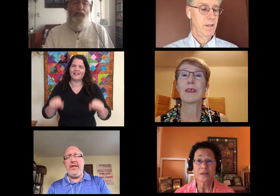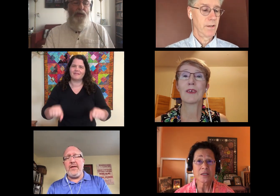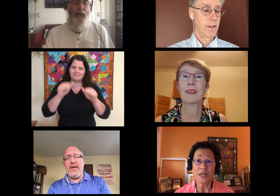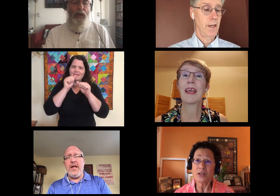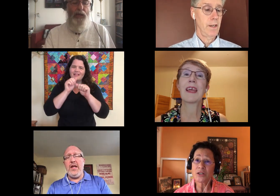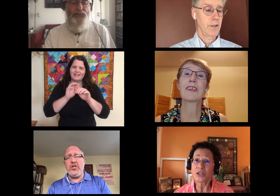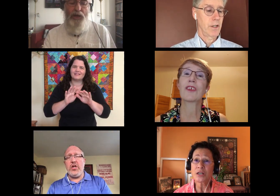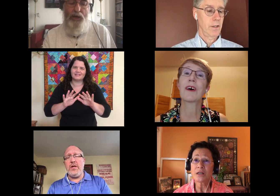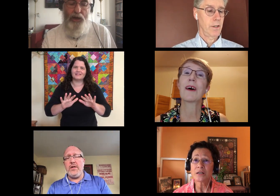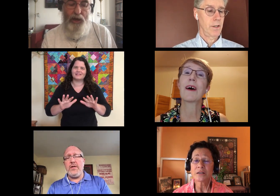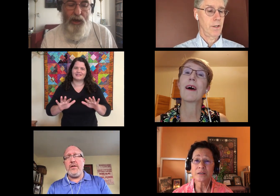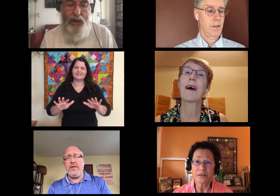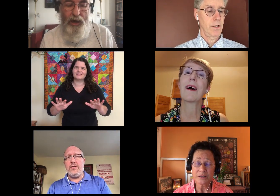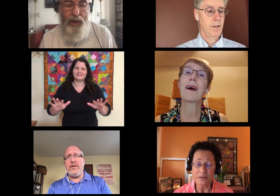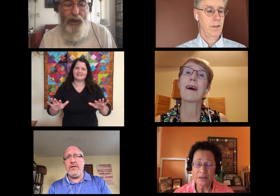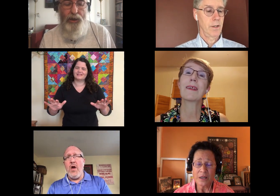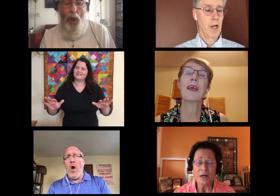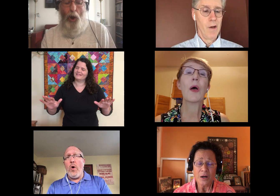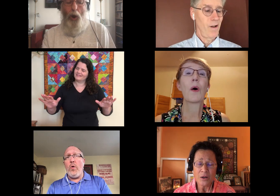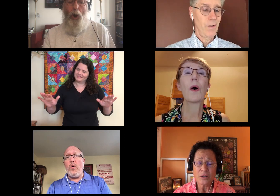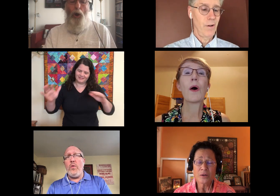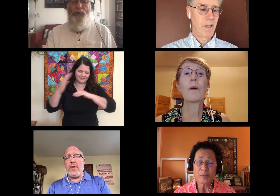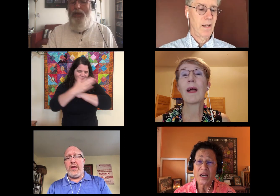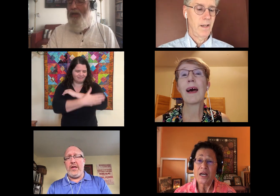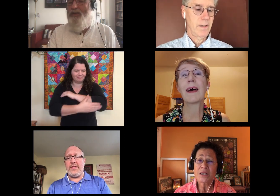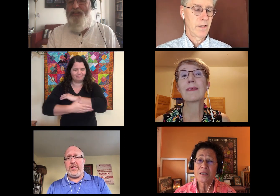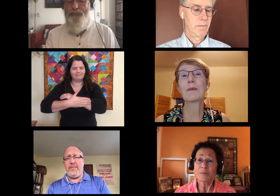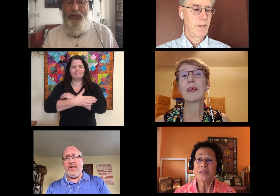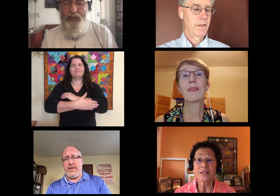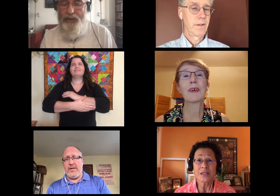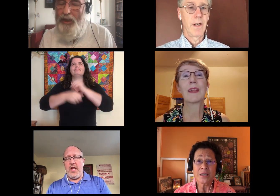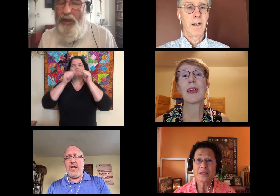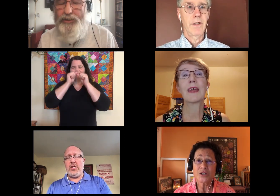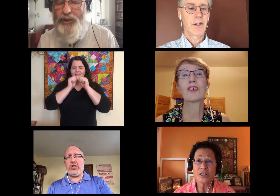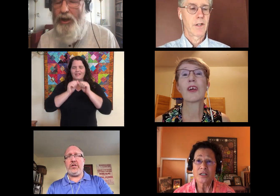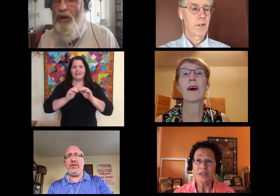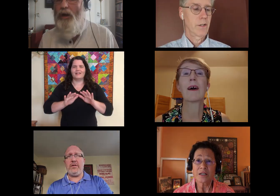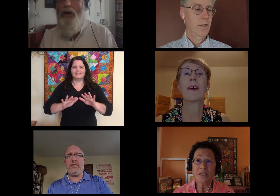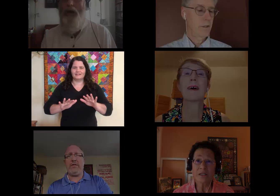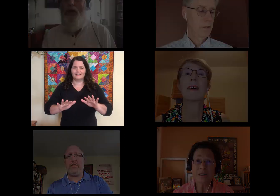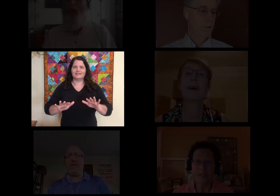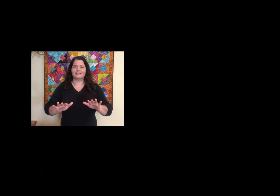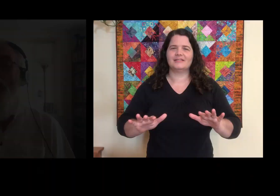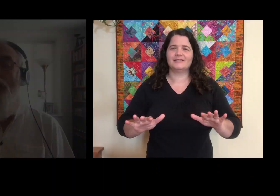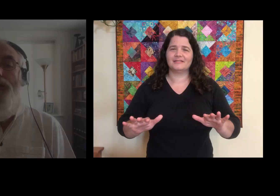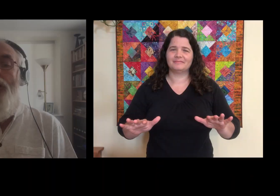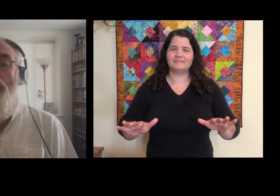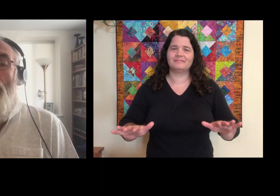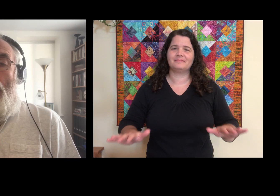Blessed be the nation. Oh, blessed be the nation.